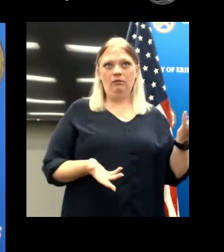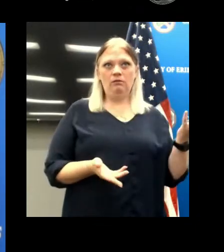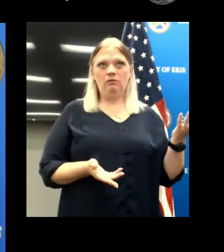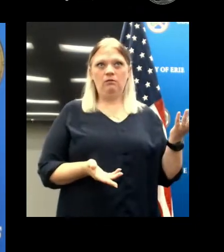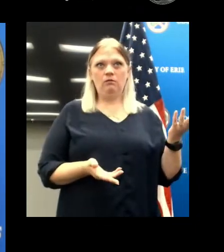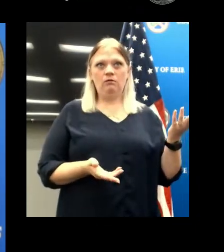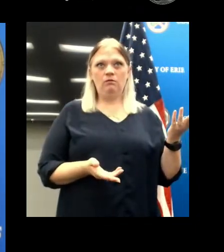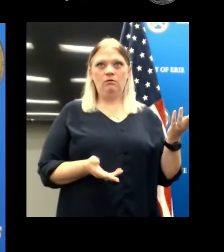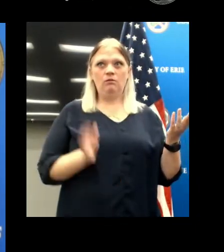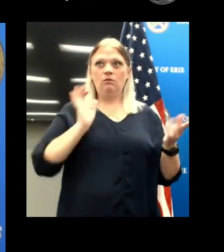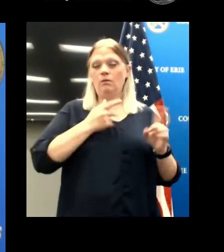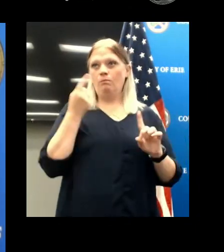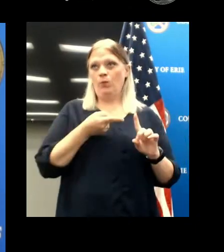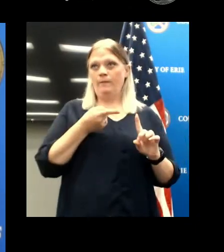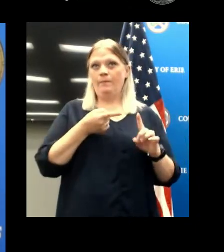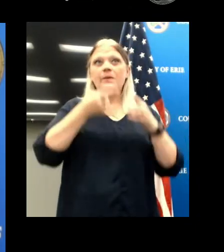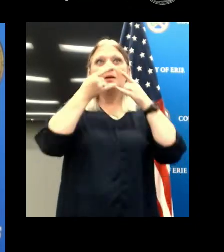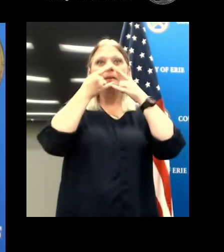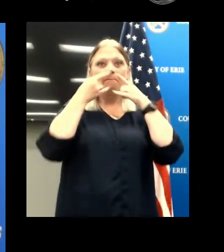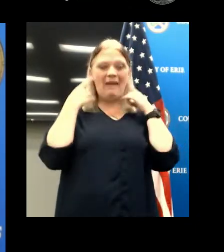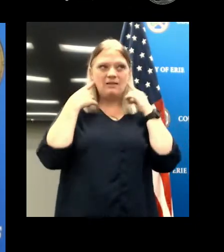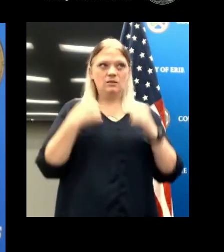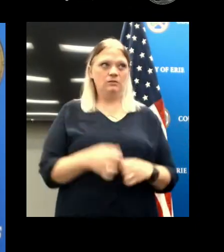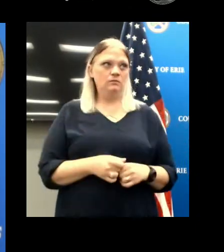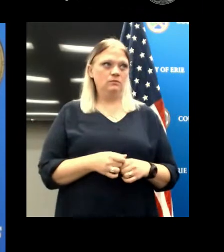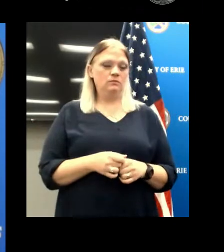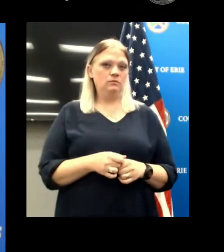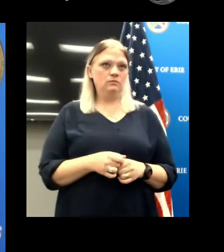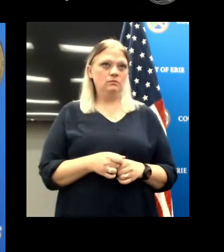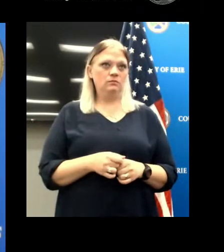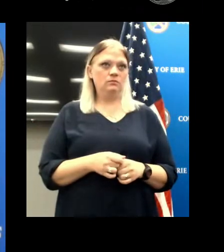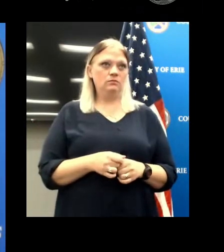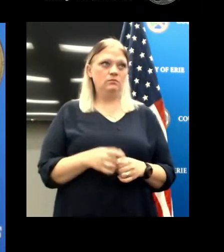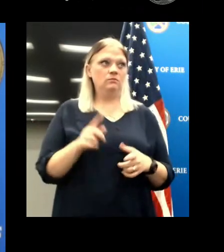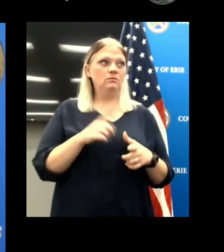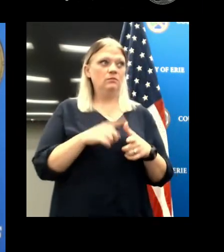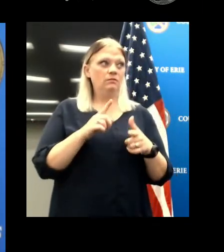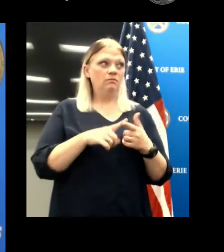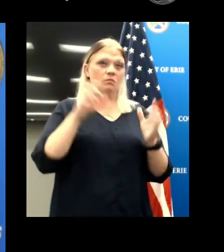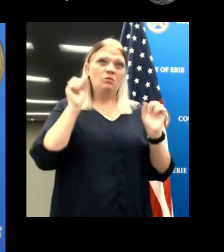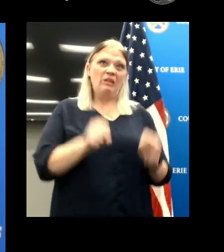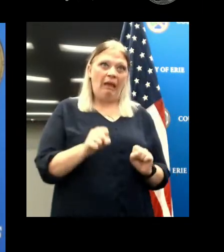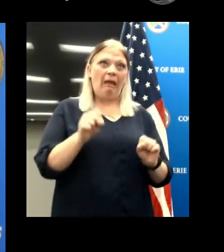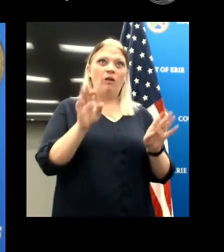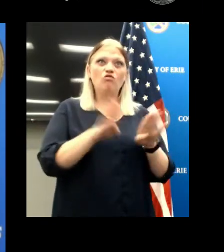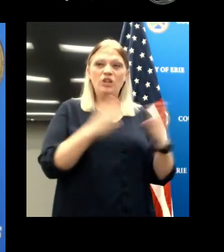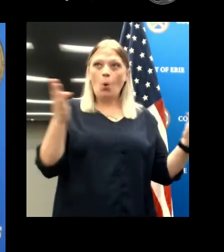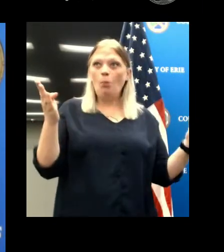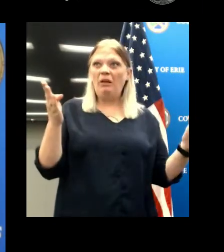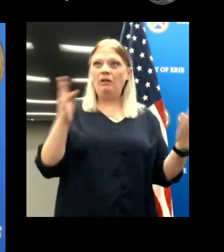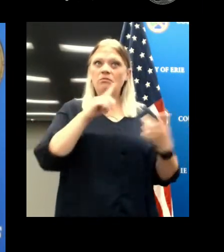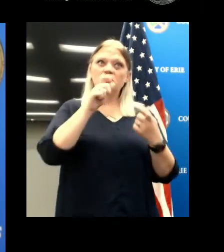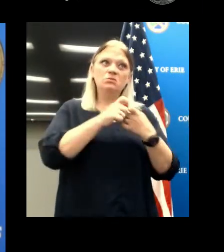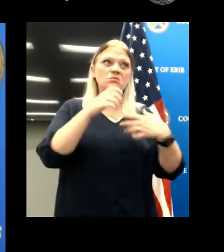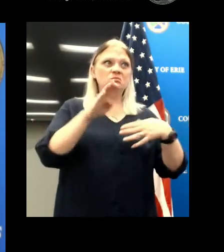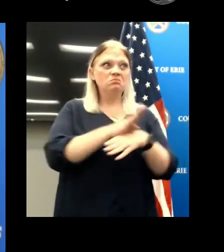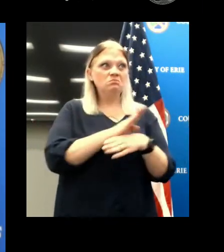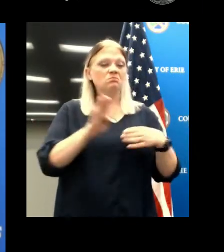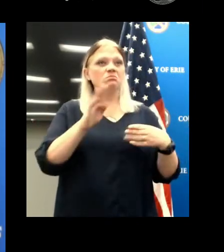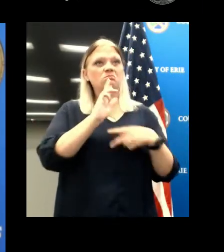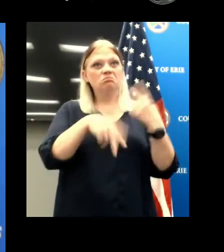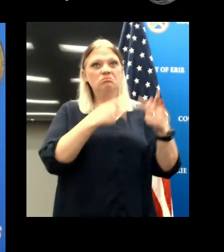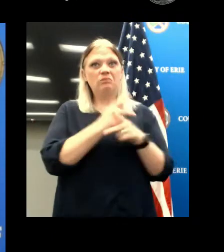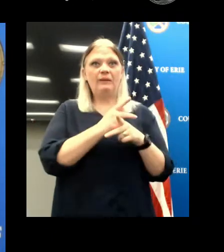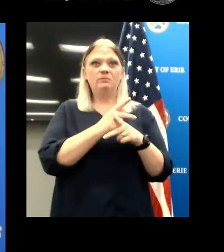we're saying is wear your mask, and you're going to find that we can reopen certain businesses, certain types